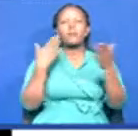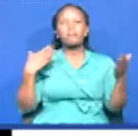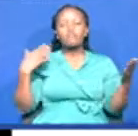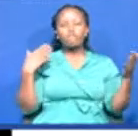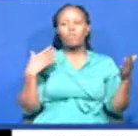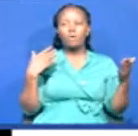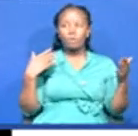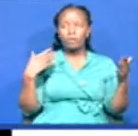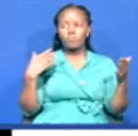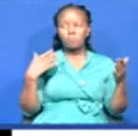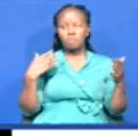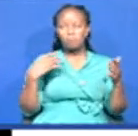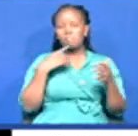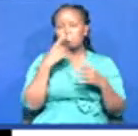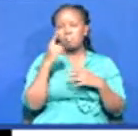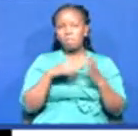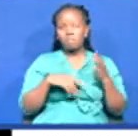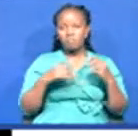that the